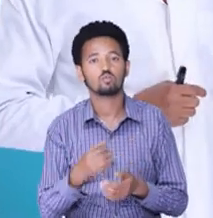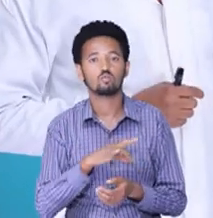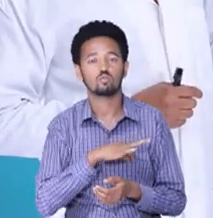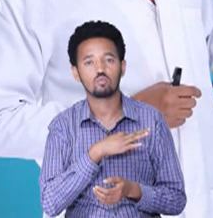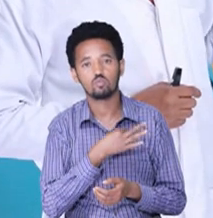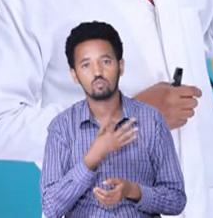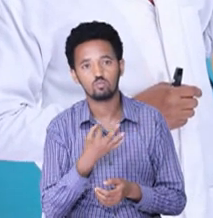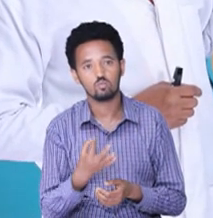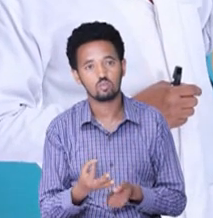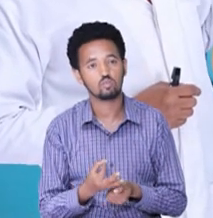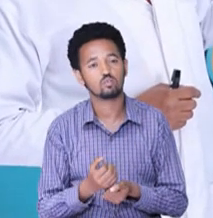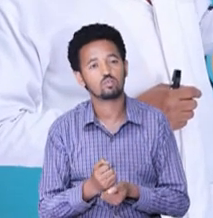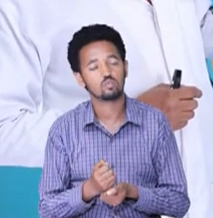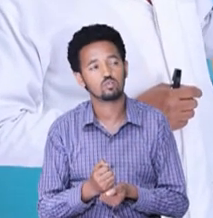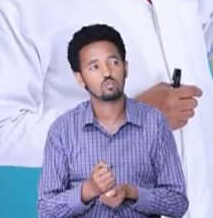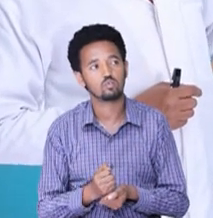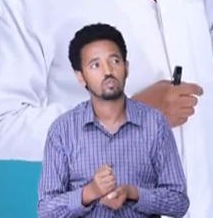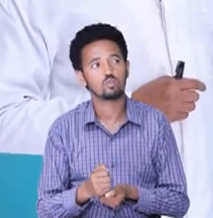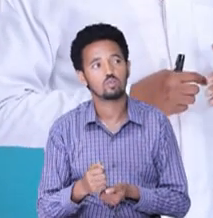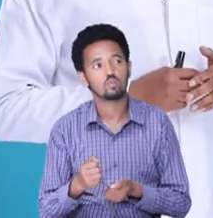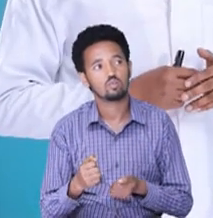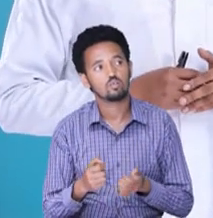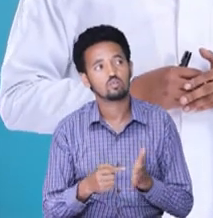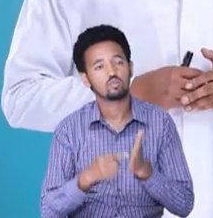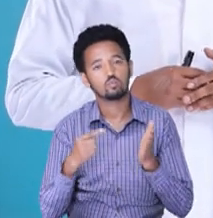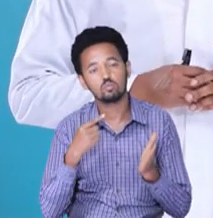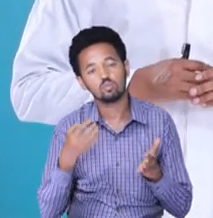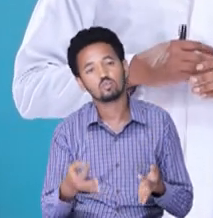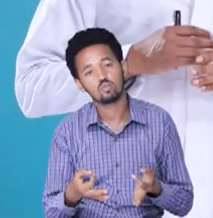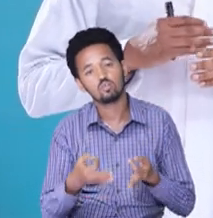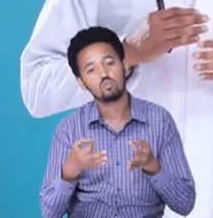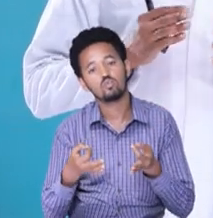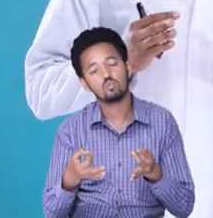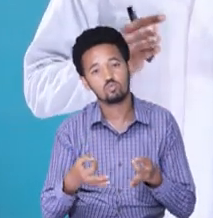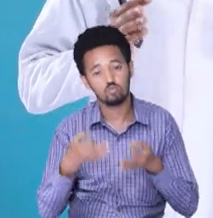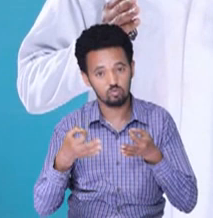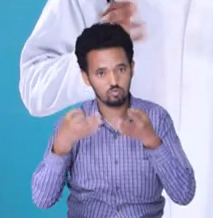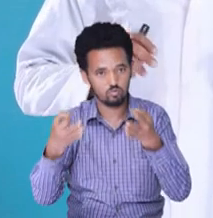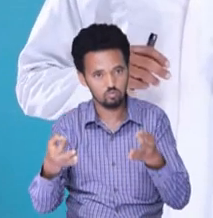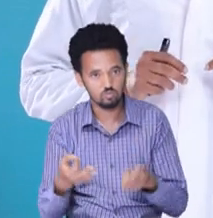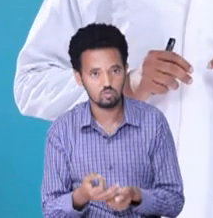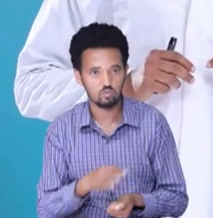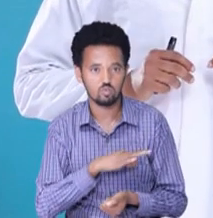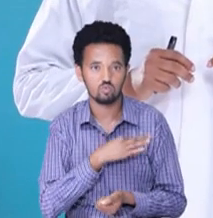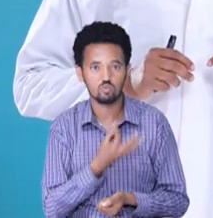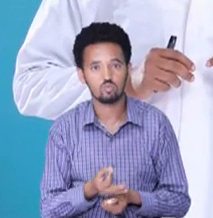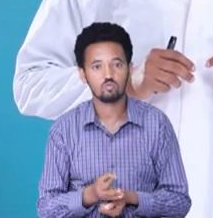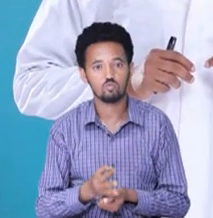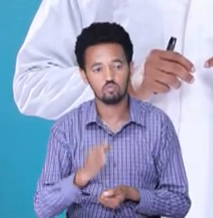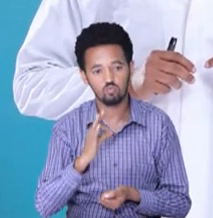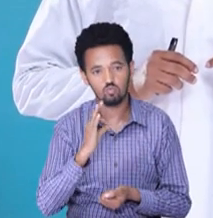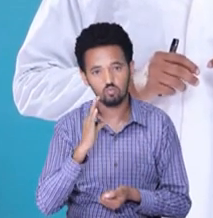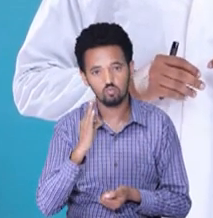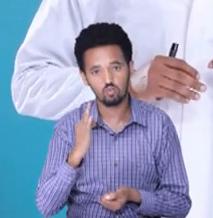Revolution. The other one, the influence of French philosopher.